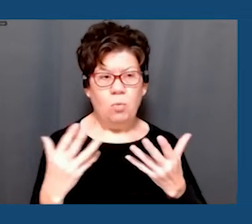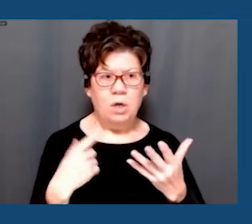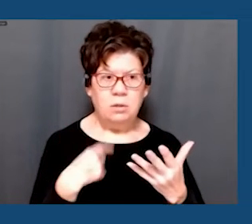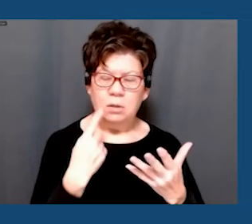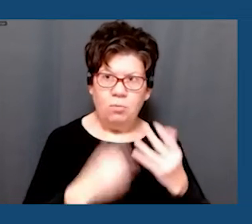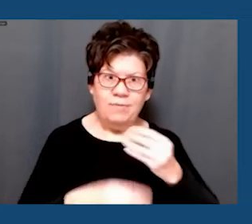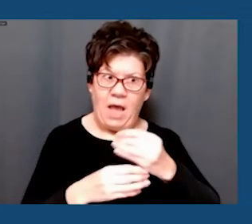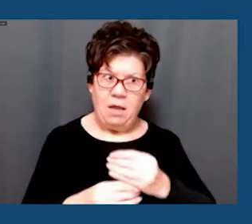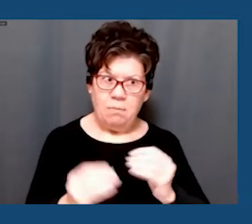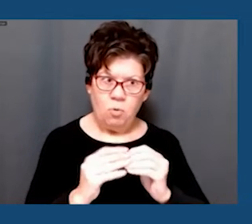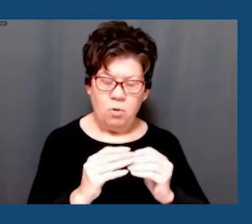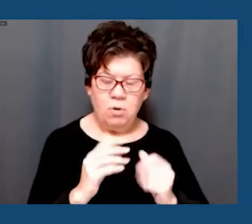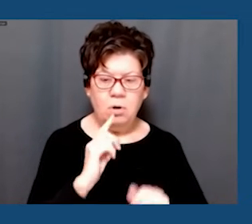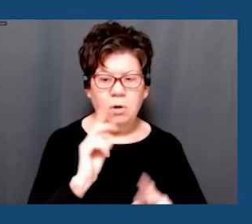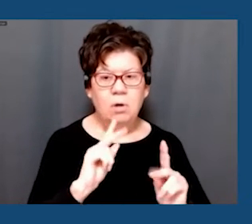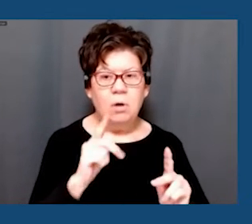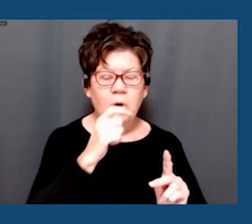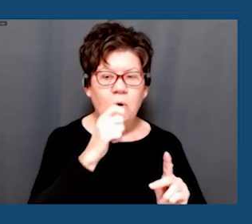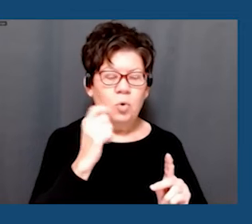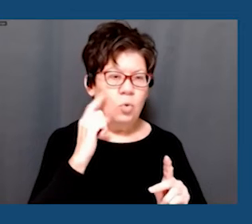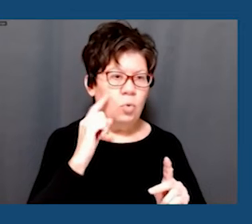fleeing political persecution,